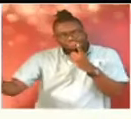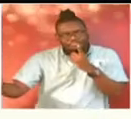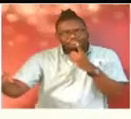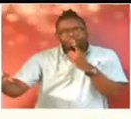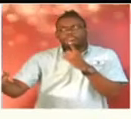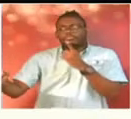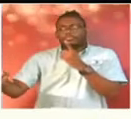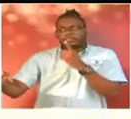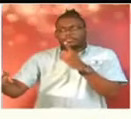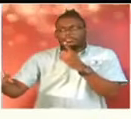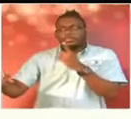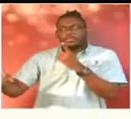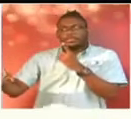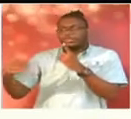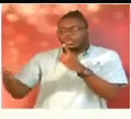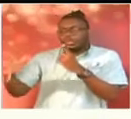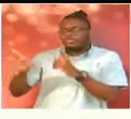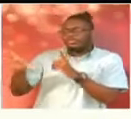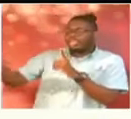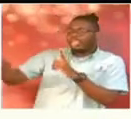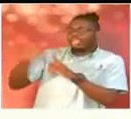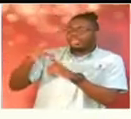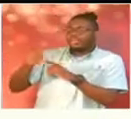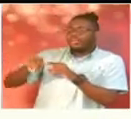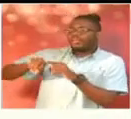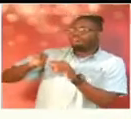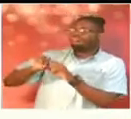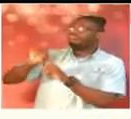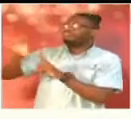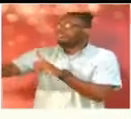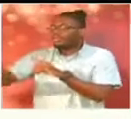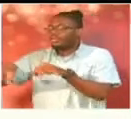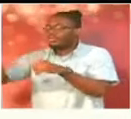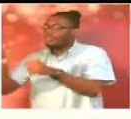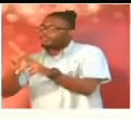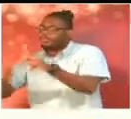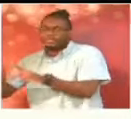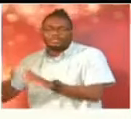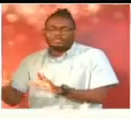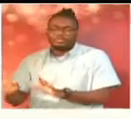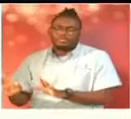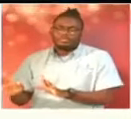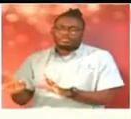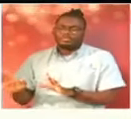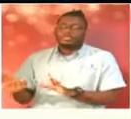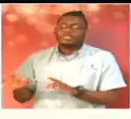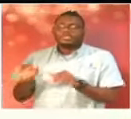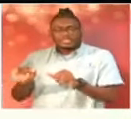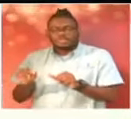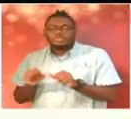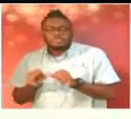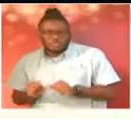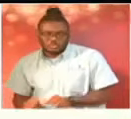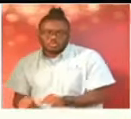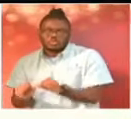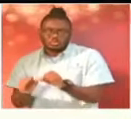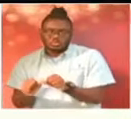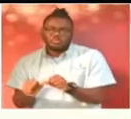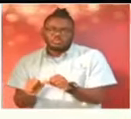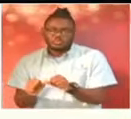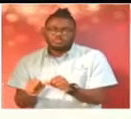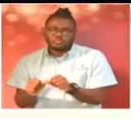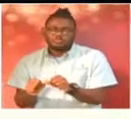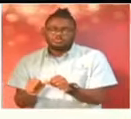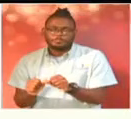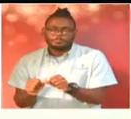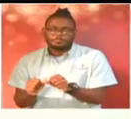or in the general spaces in the public that people occupy. And we need to continue to do this until the numbers